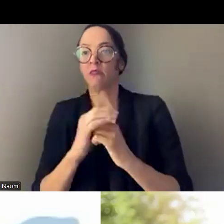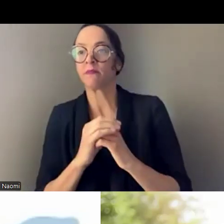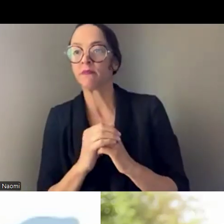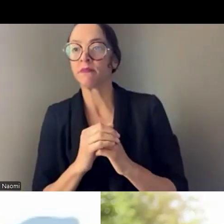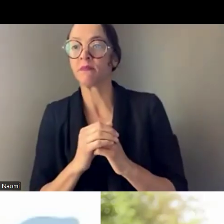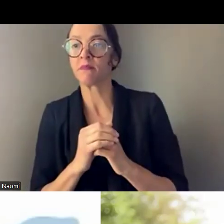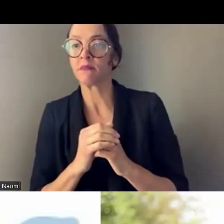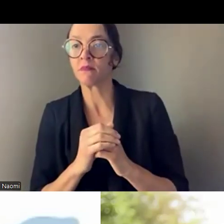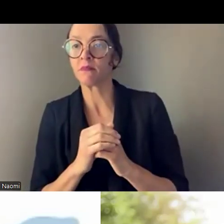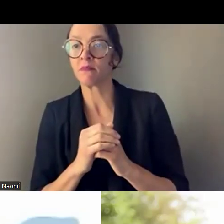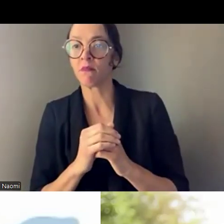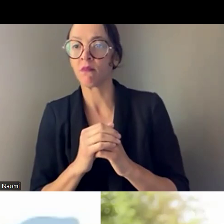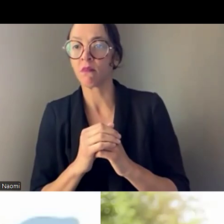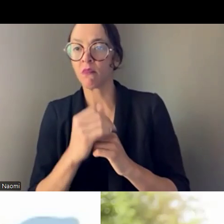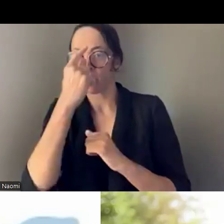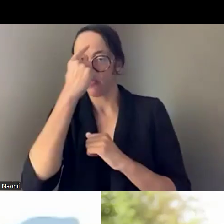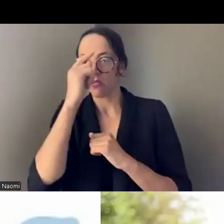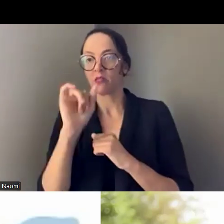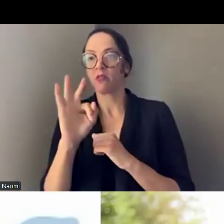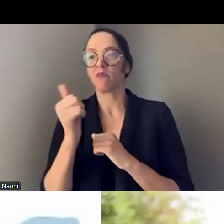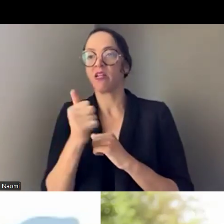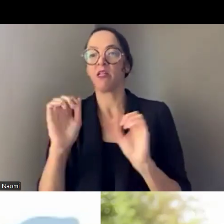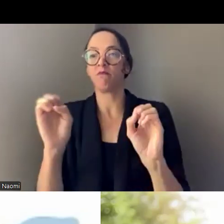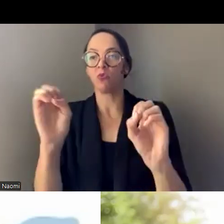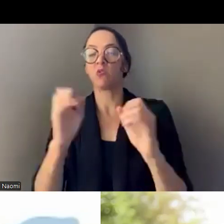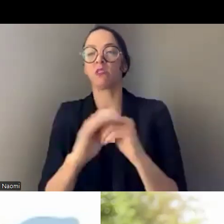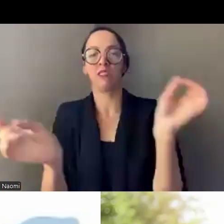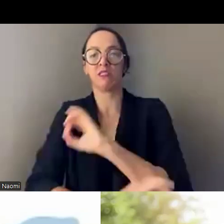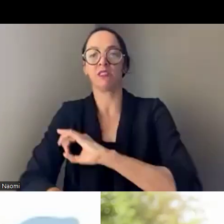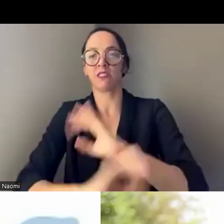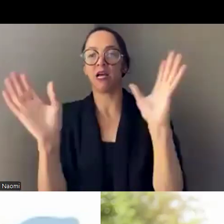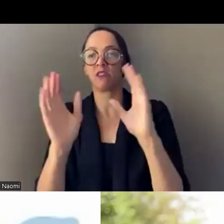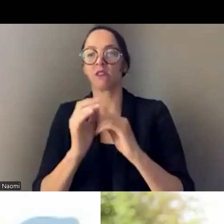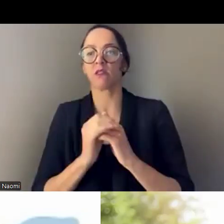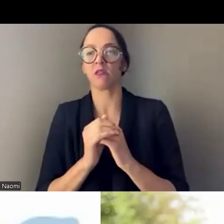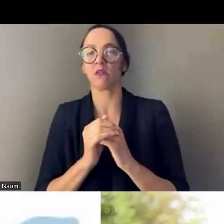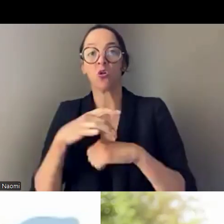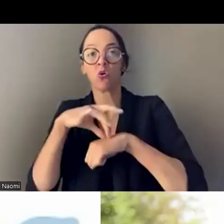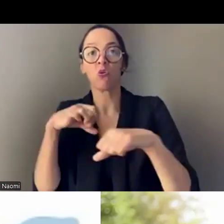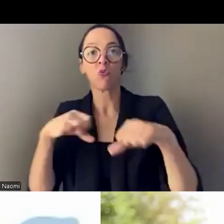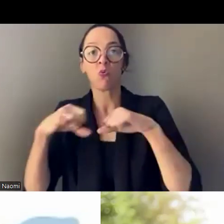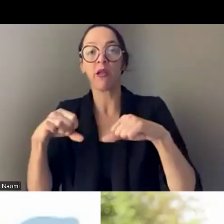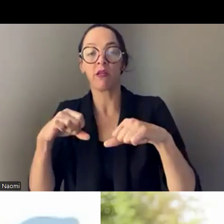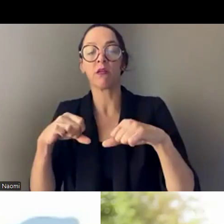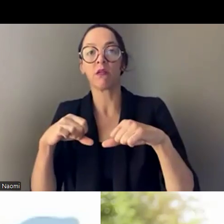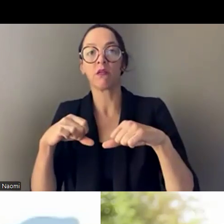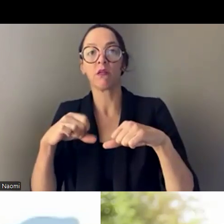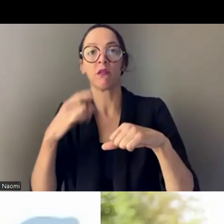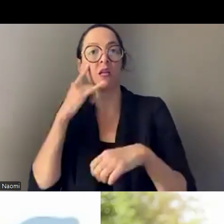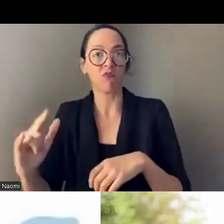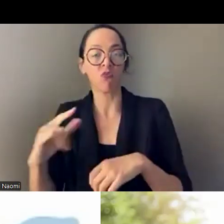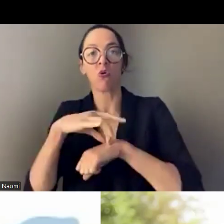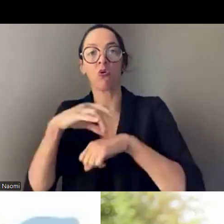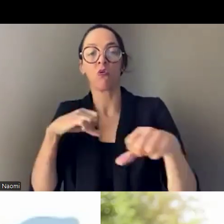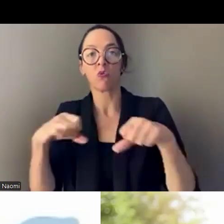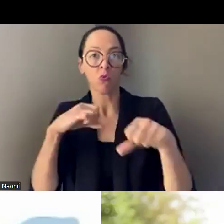emergency or disaster, I mean, we know right now it's a fire seasons or earthquake, California earthquake area. And how do we